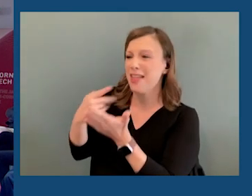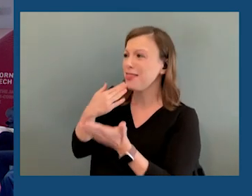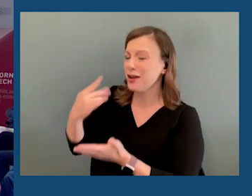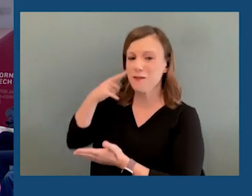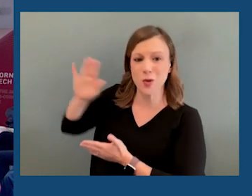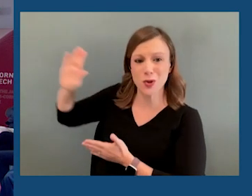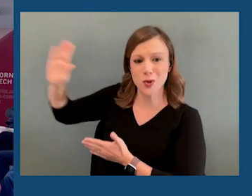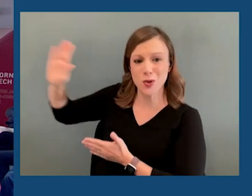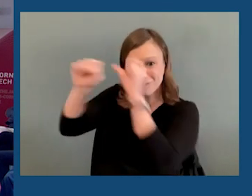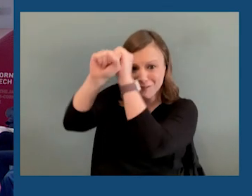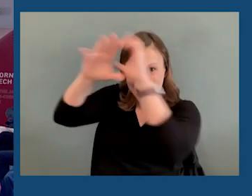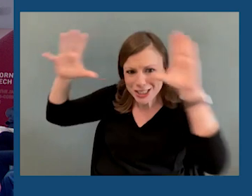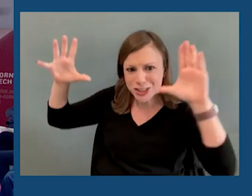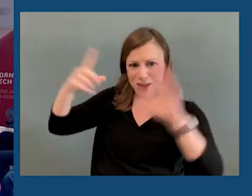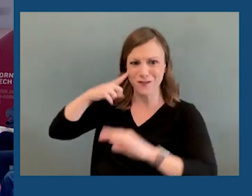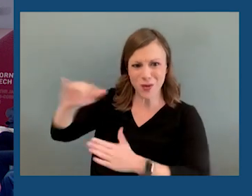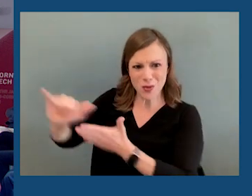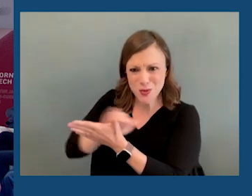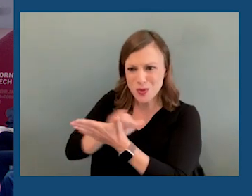vision for academia. It's very